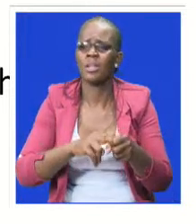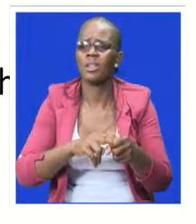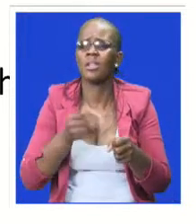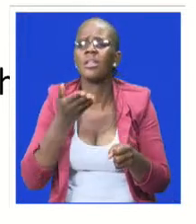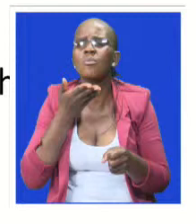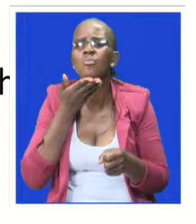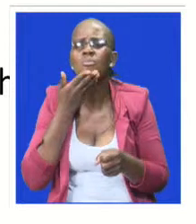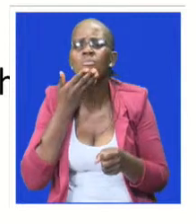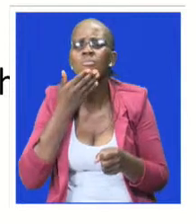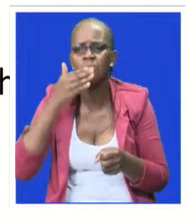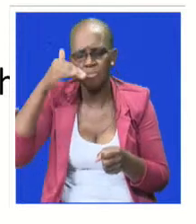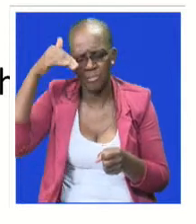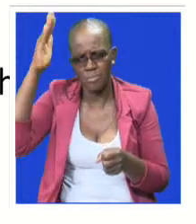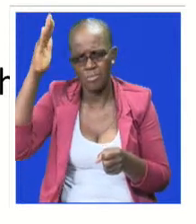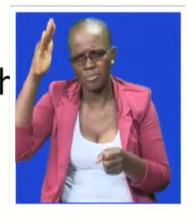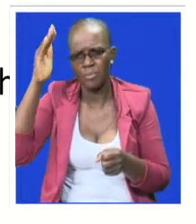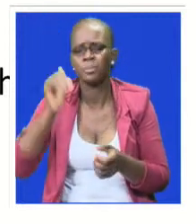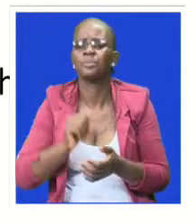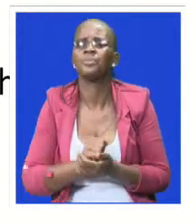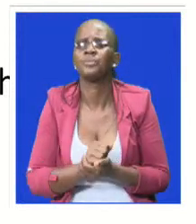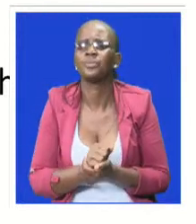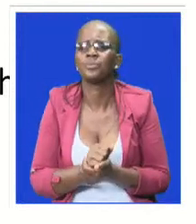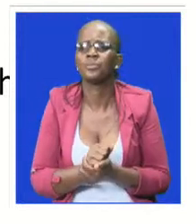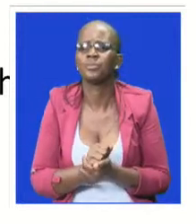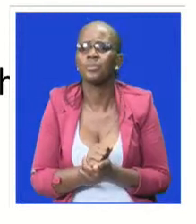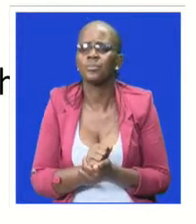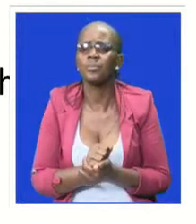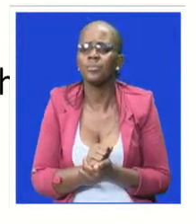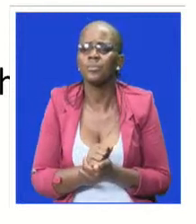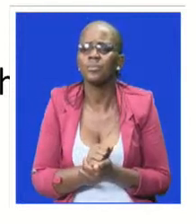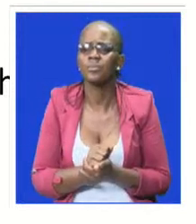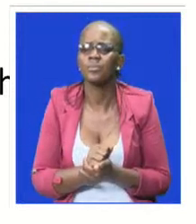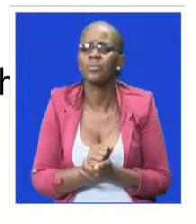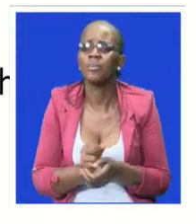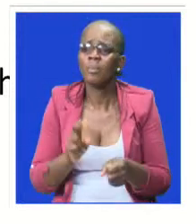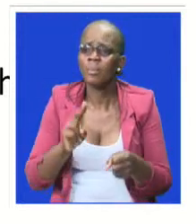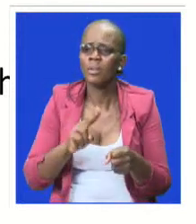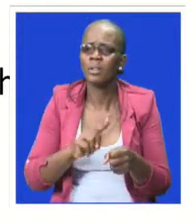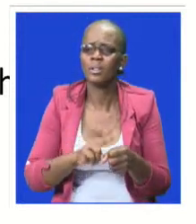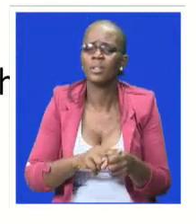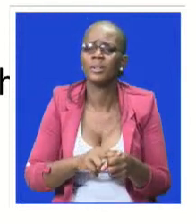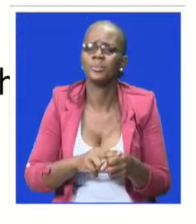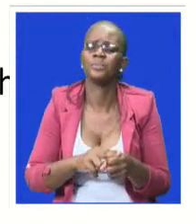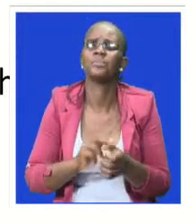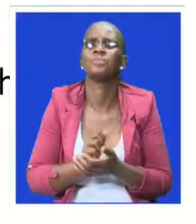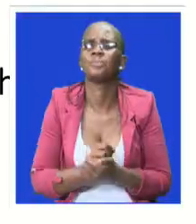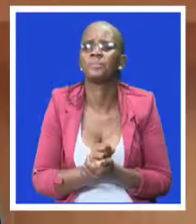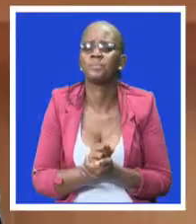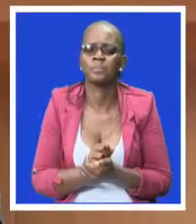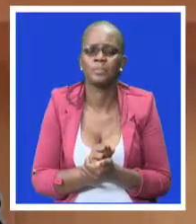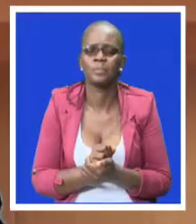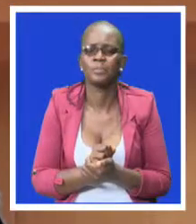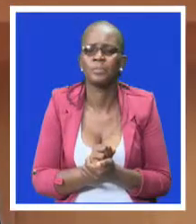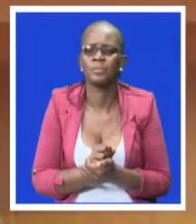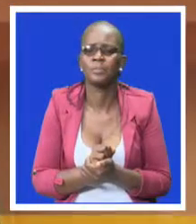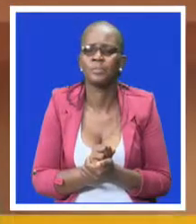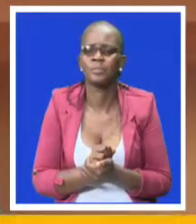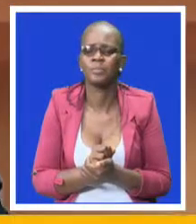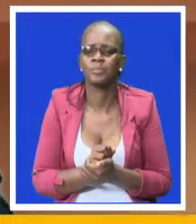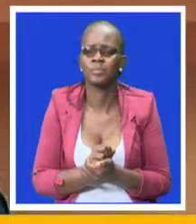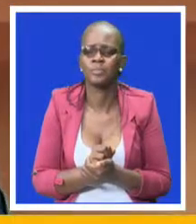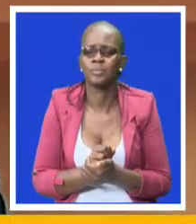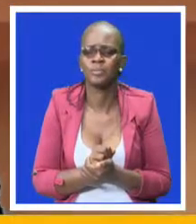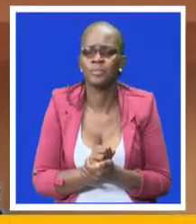used when the San were called. And again, we are going to